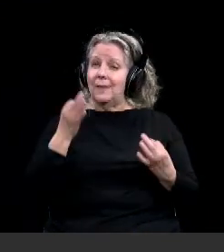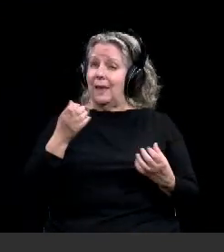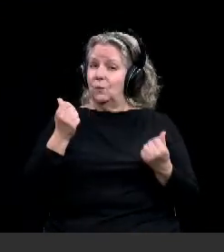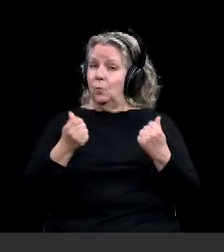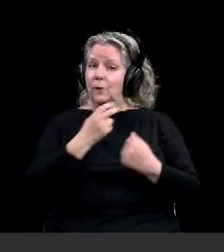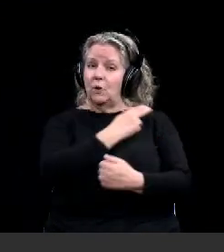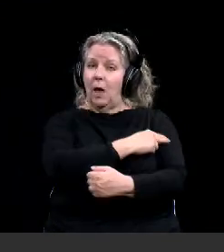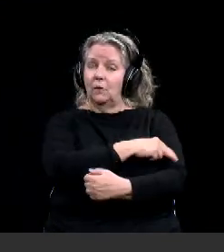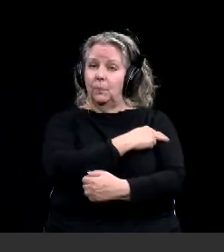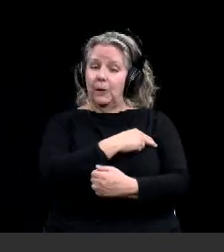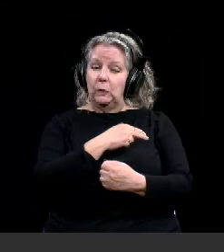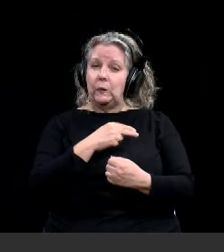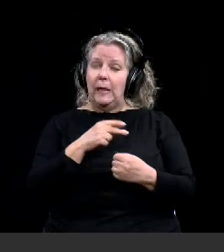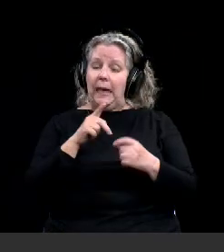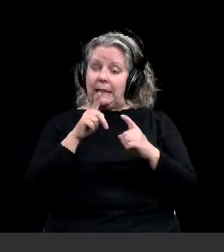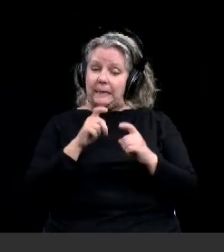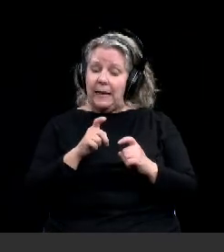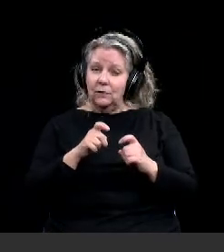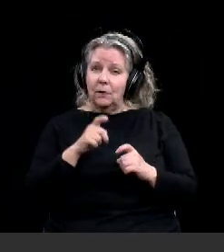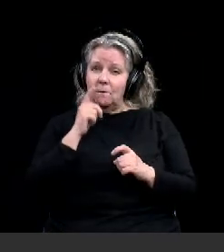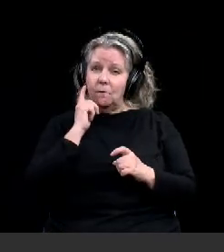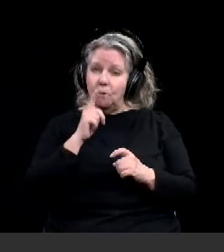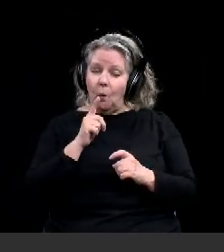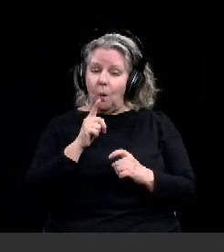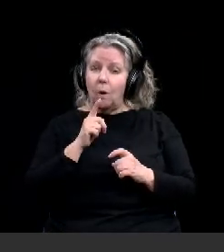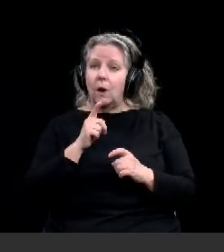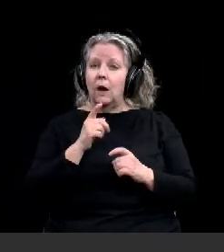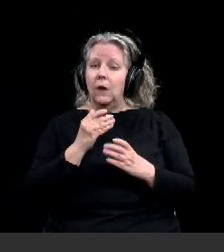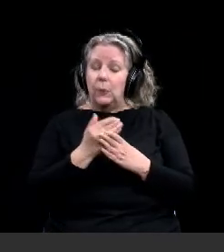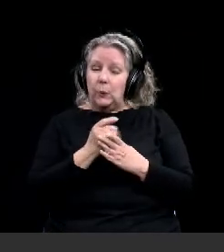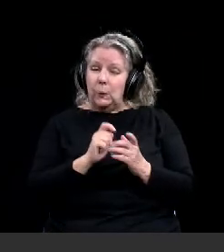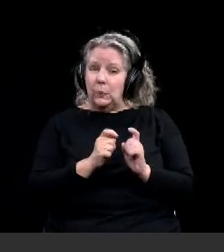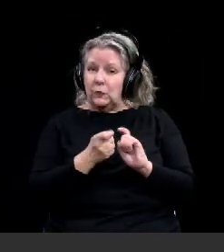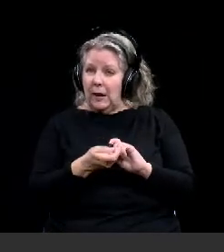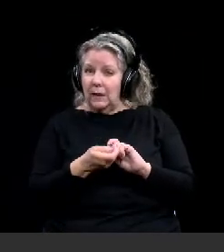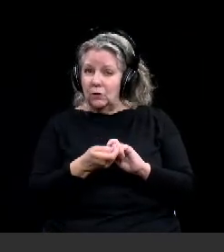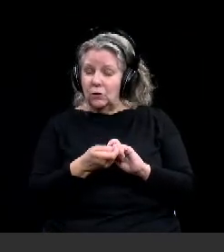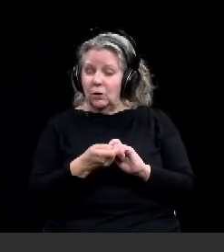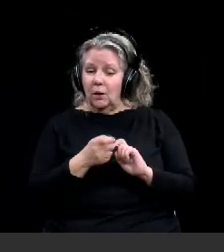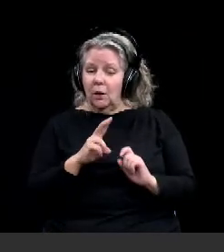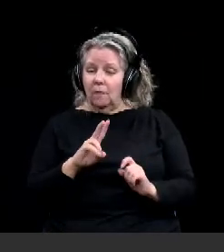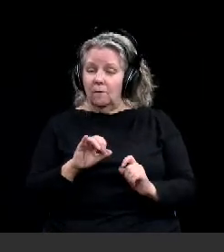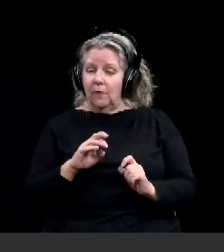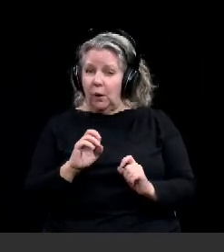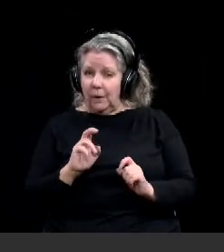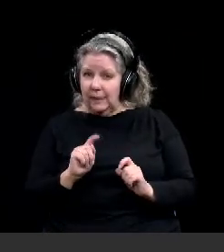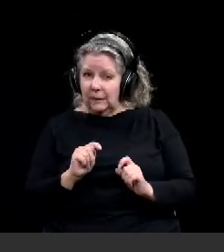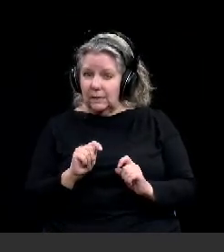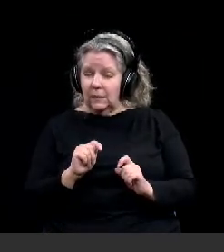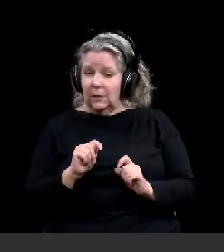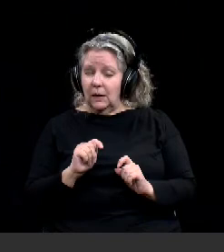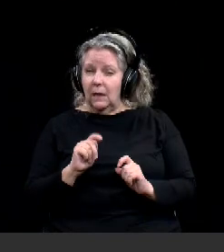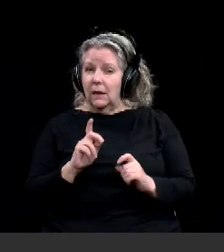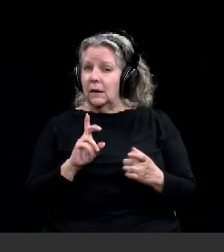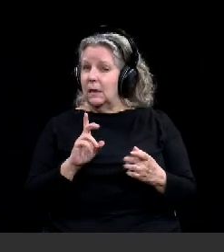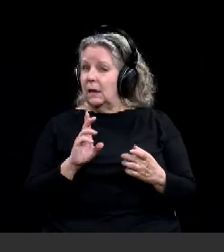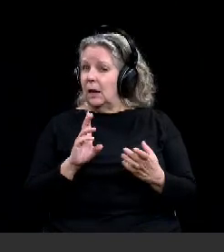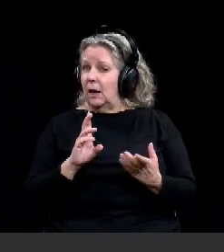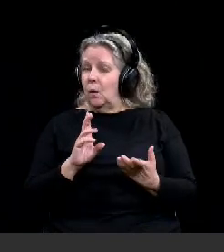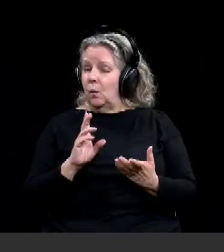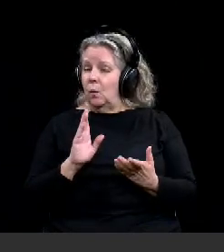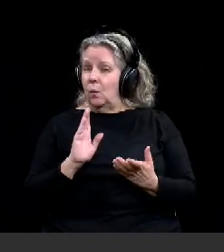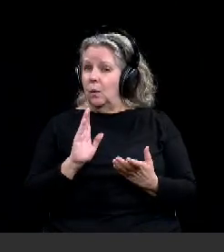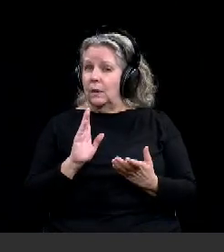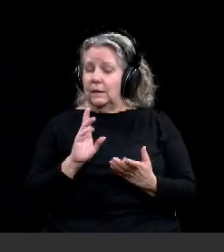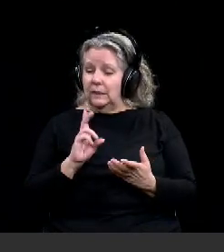Did the state facilitate it? And will other hospitals also start doing that testing?